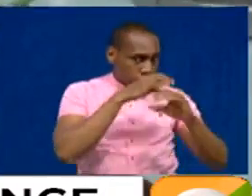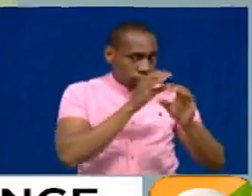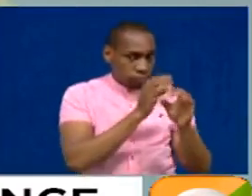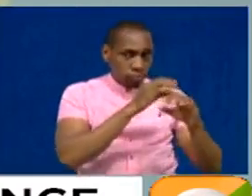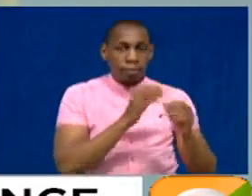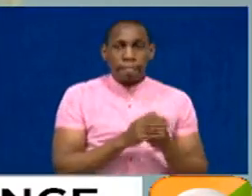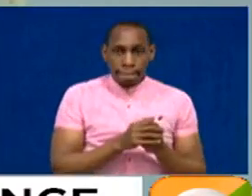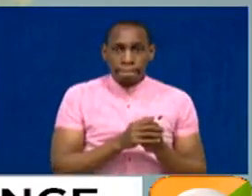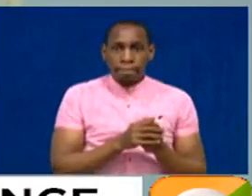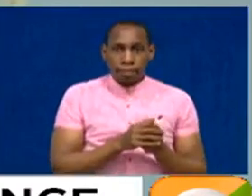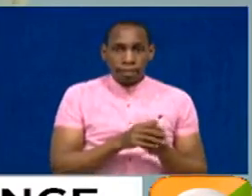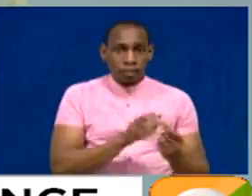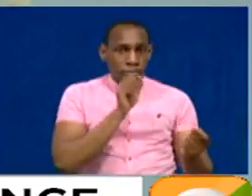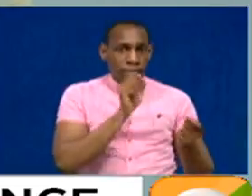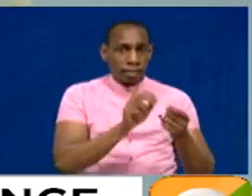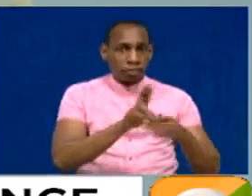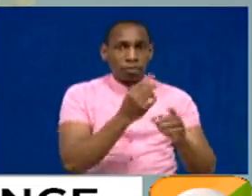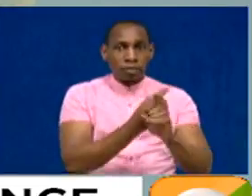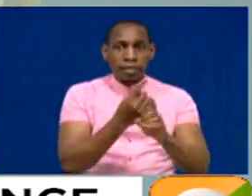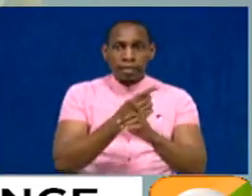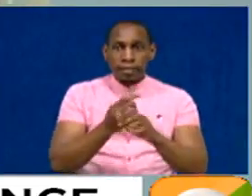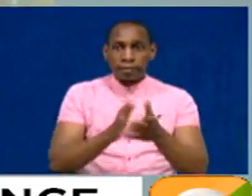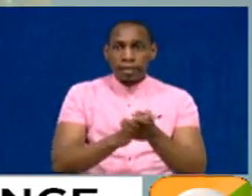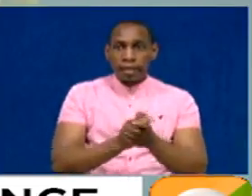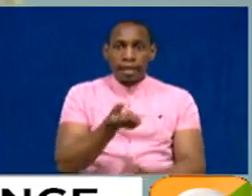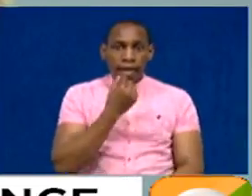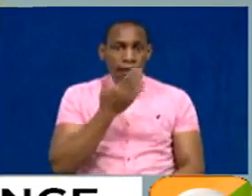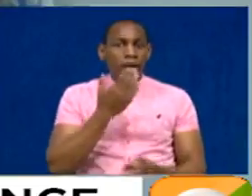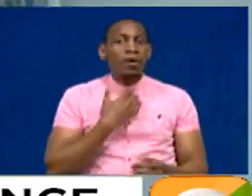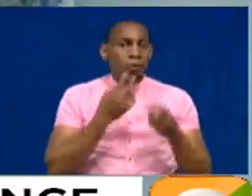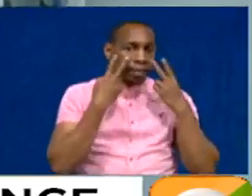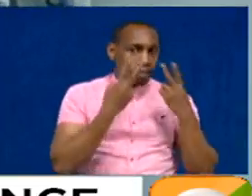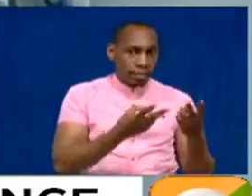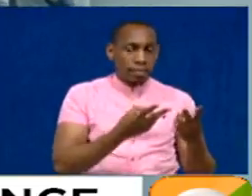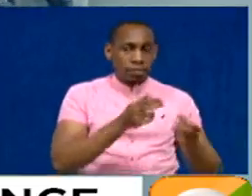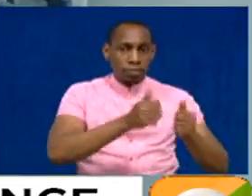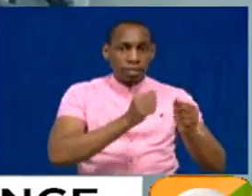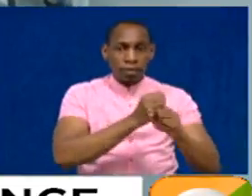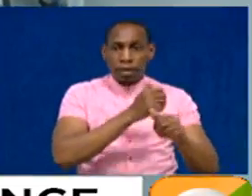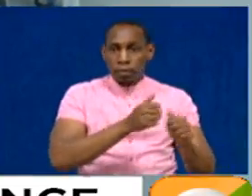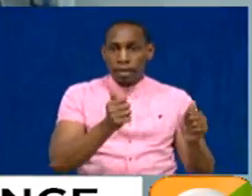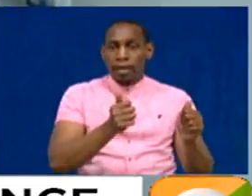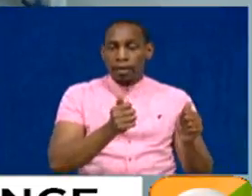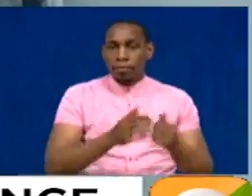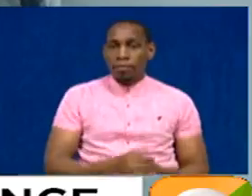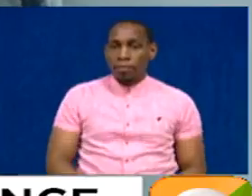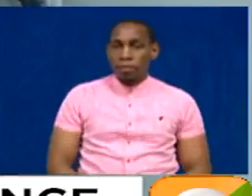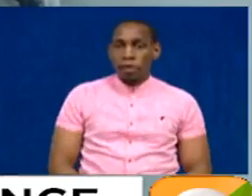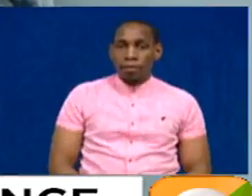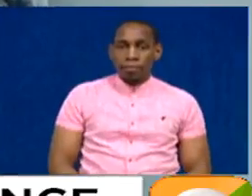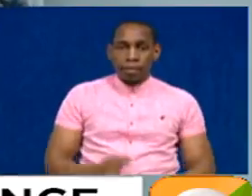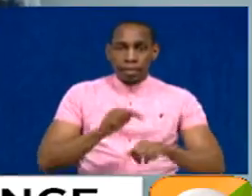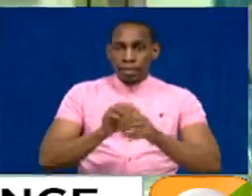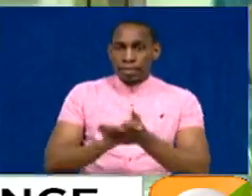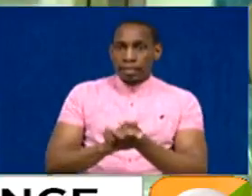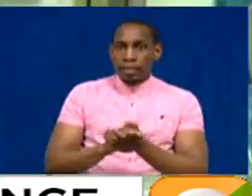grow it. And then we test them using different antibiotics to find out which one is effective against treating it. So when